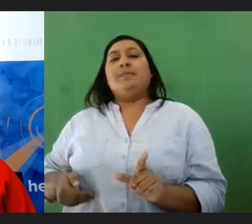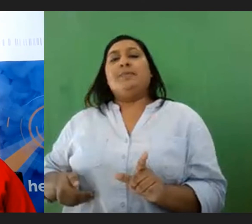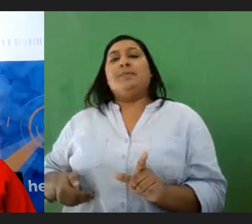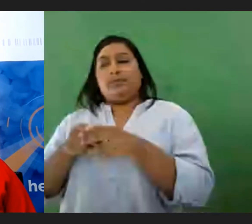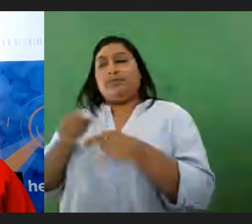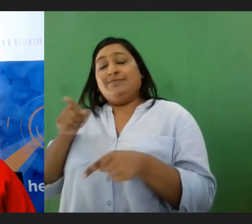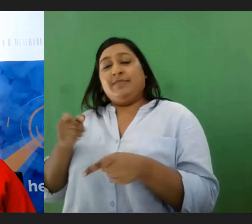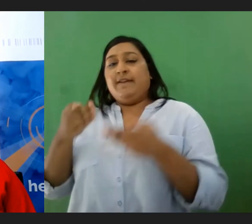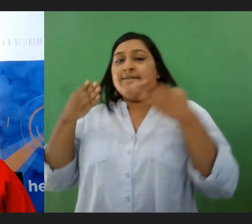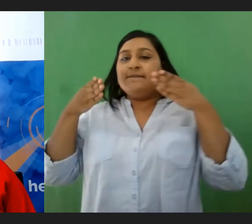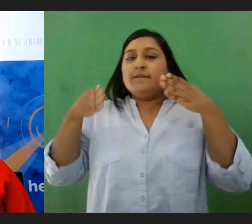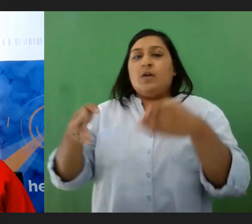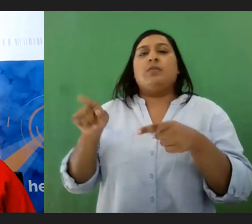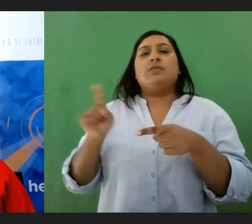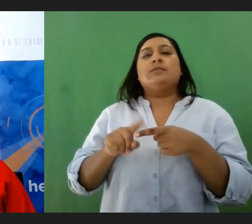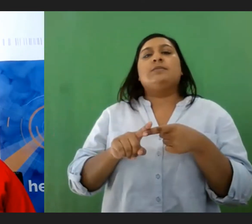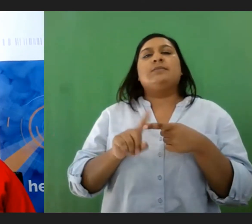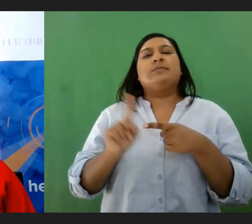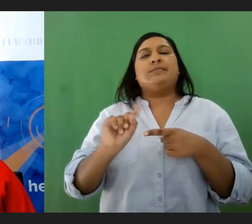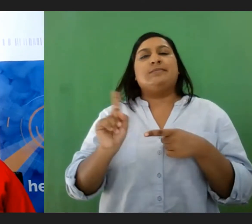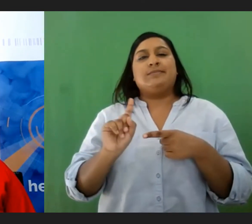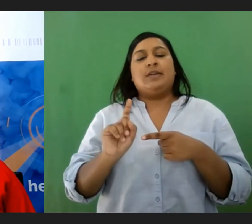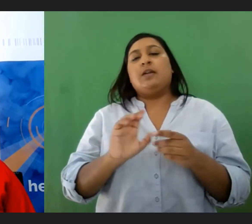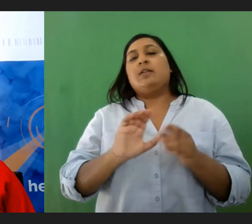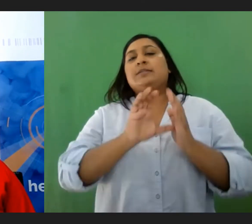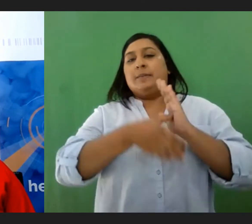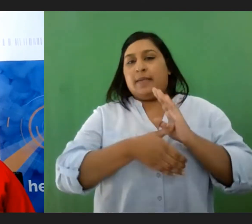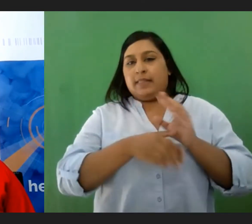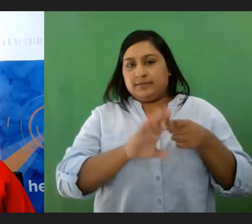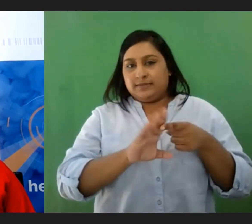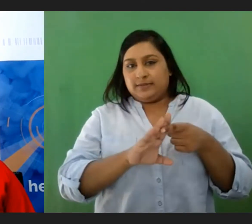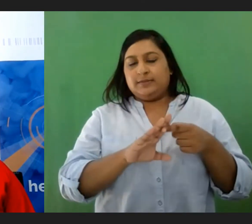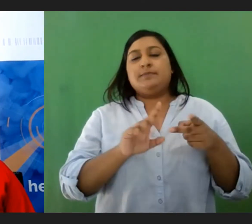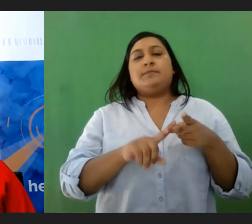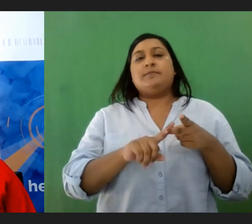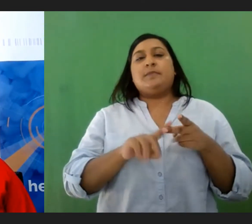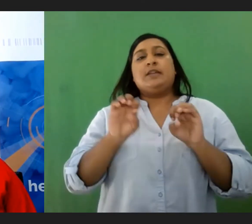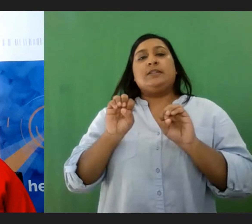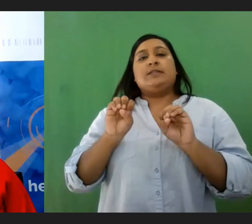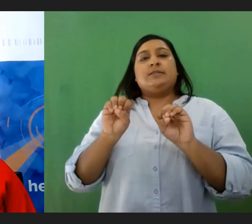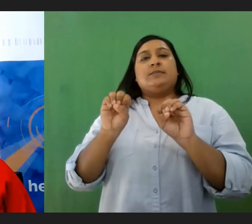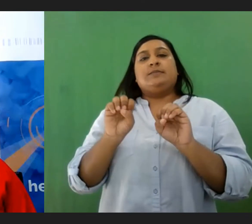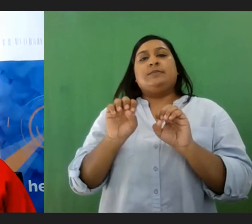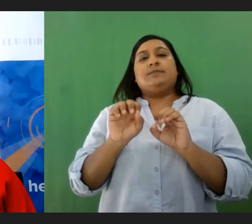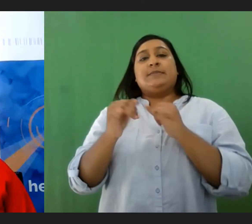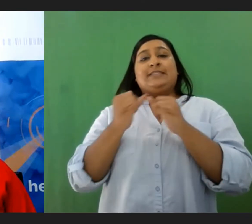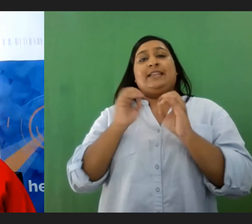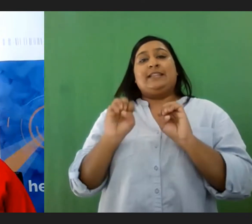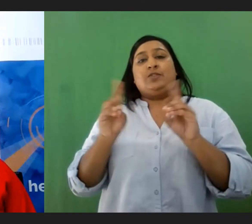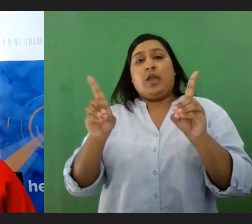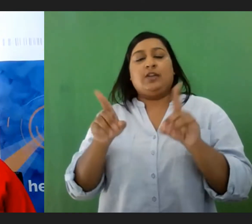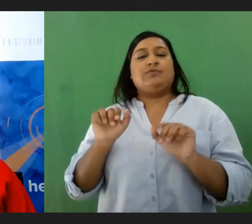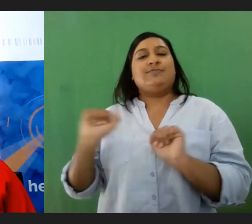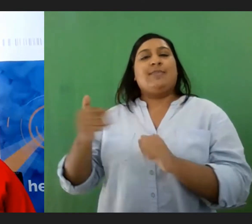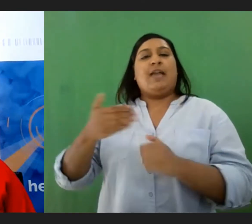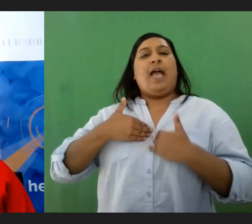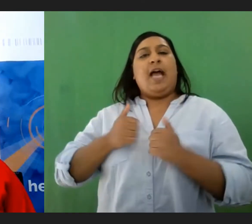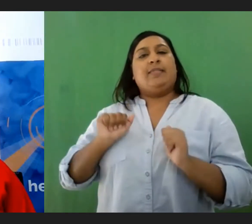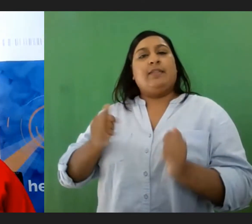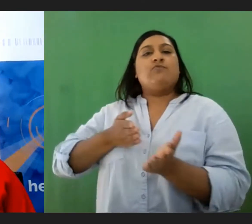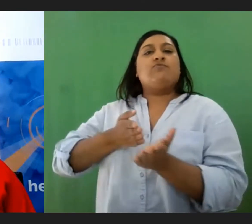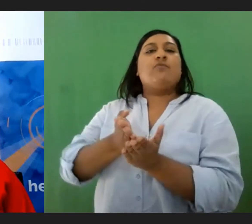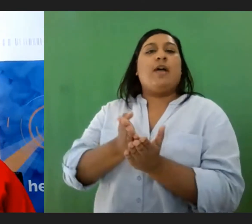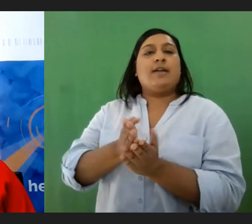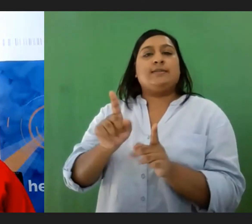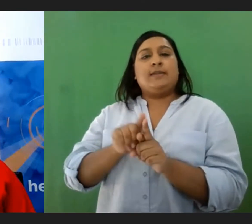focuses on disability and sexual reproductive health and rights, and is the principal investigator of the